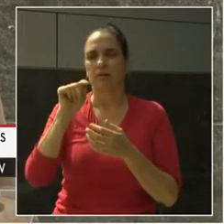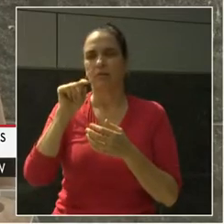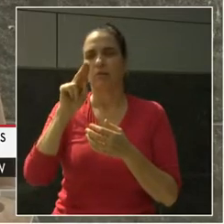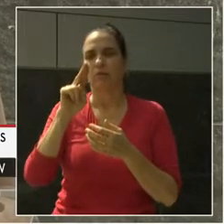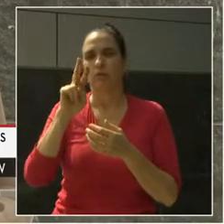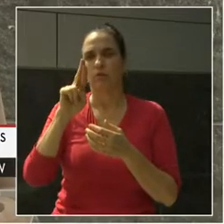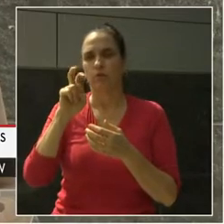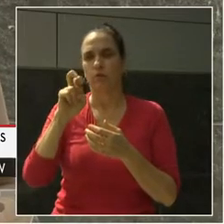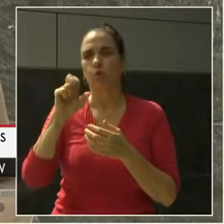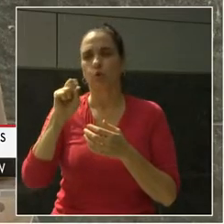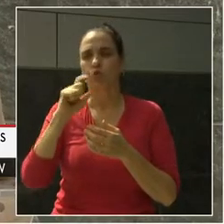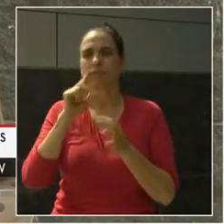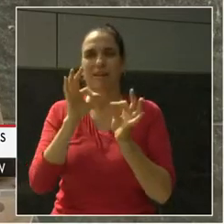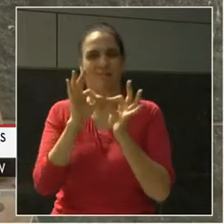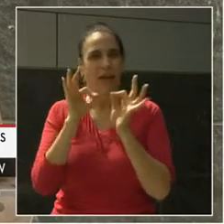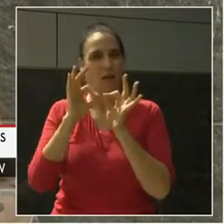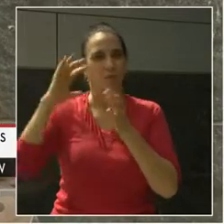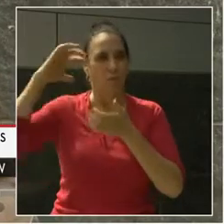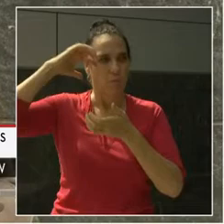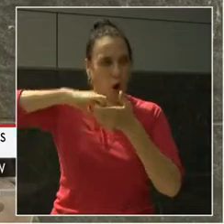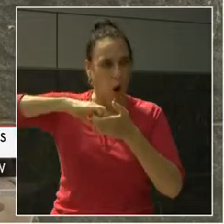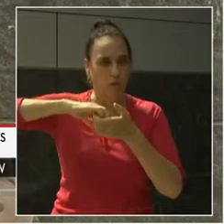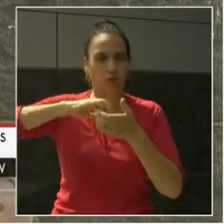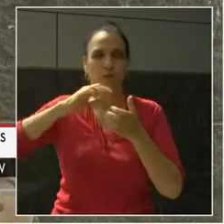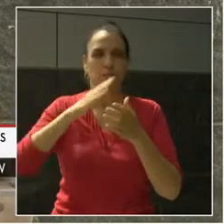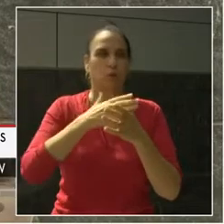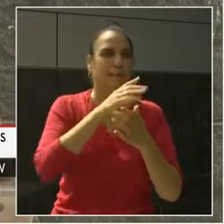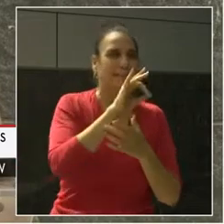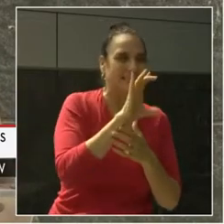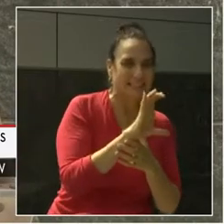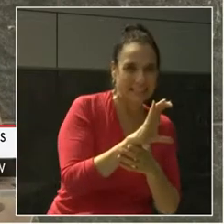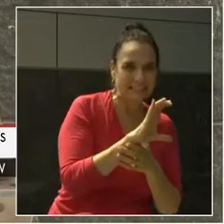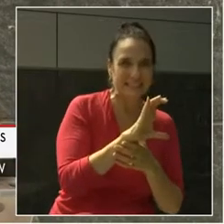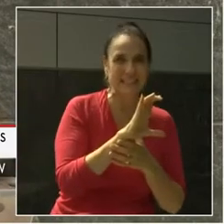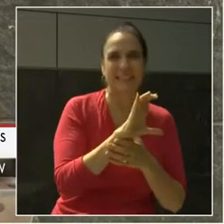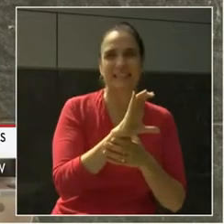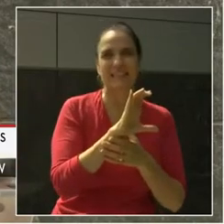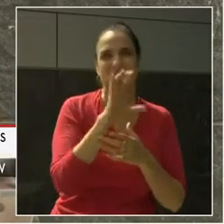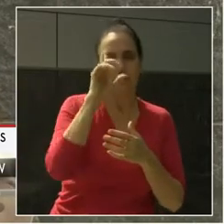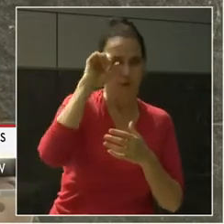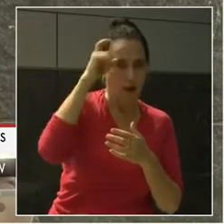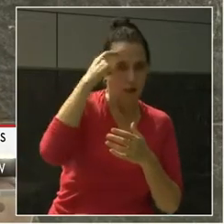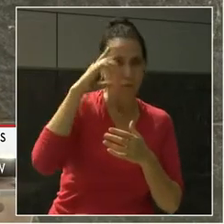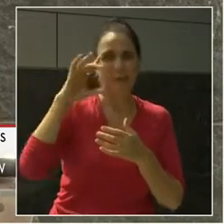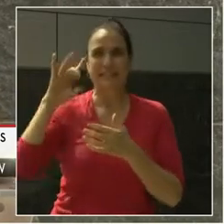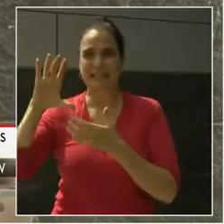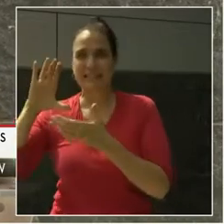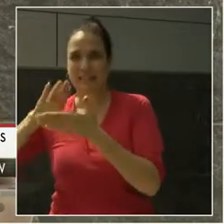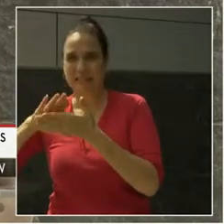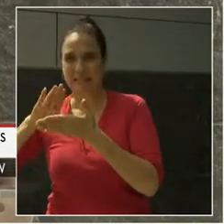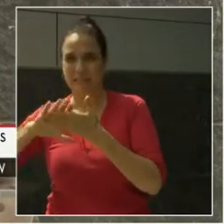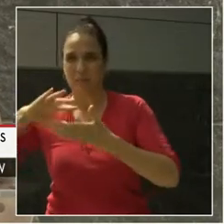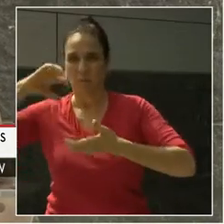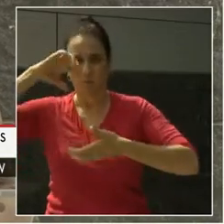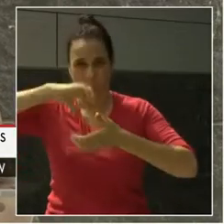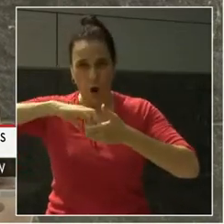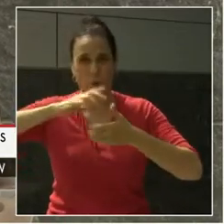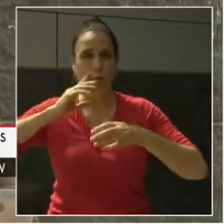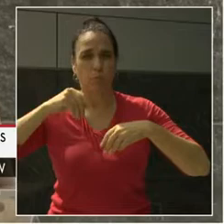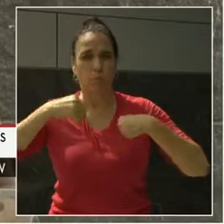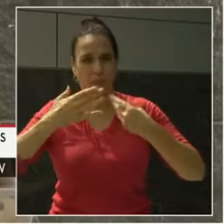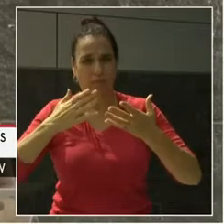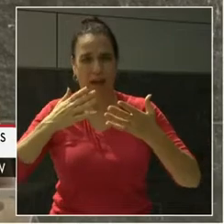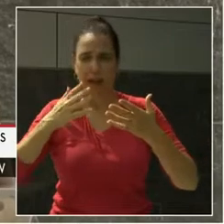between DC and academic institutions in DC that provide substantial benefits.